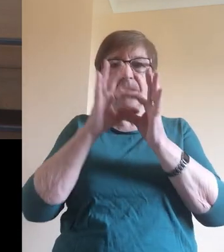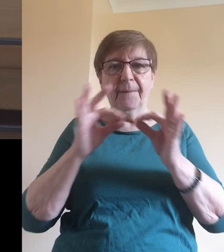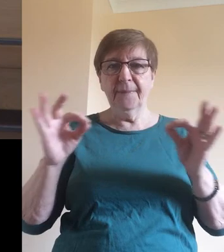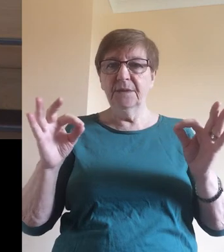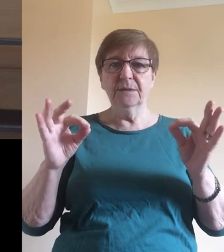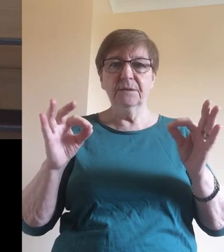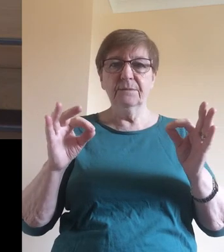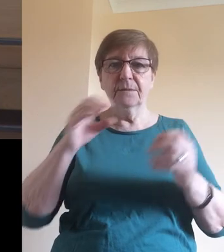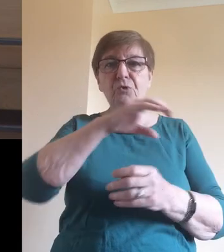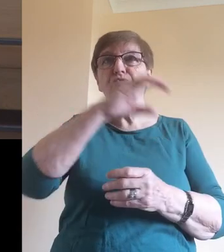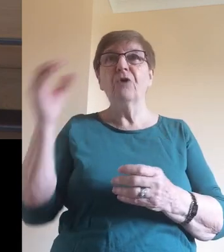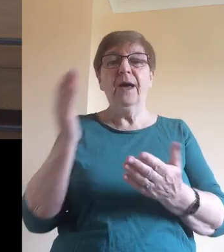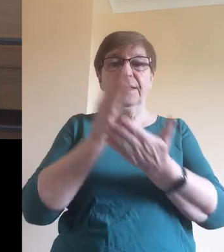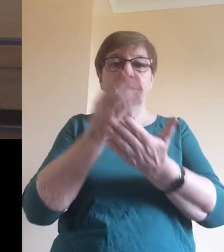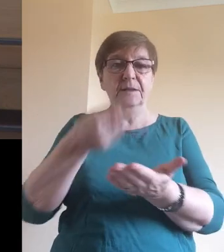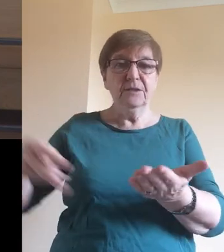Christ is risen.